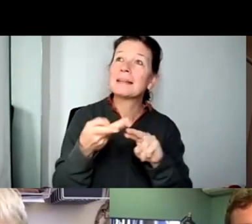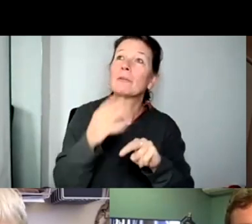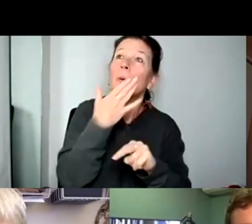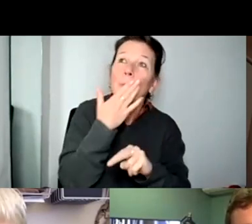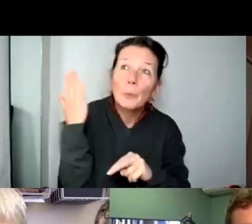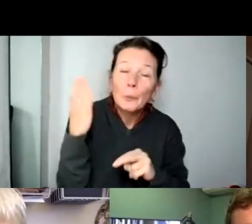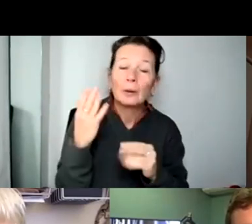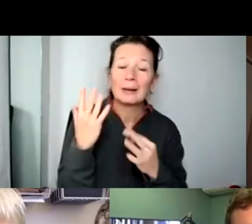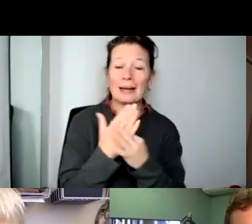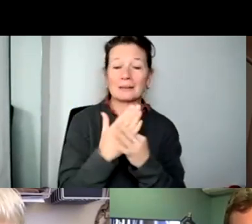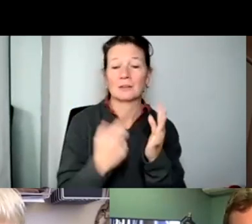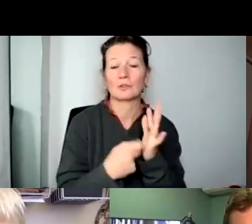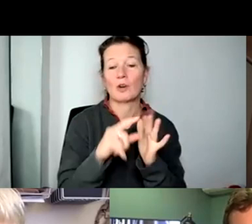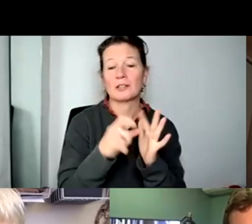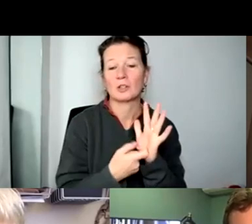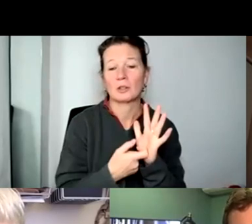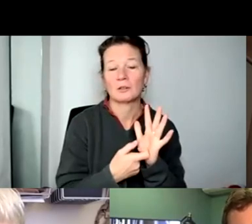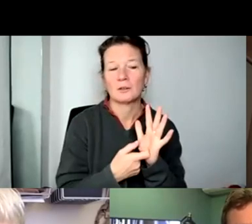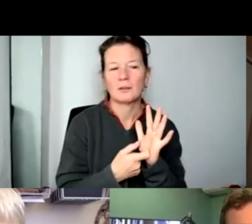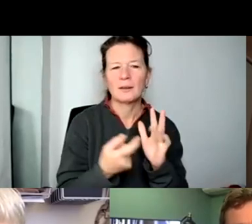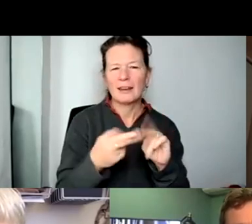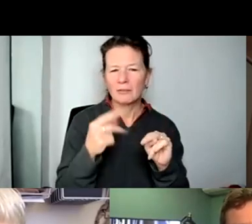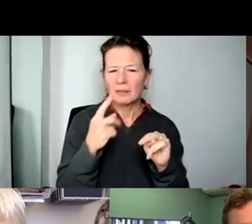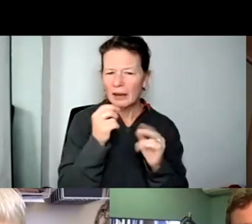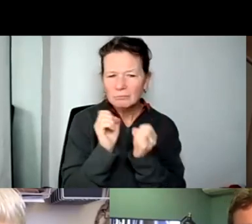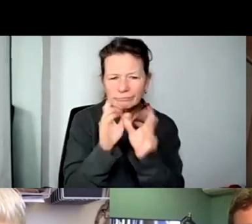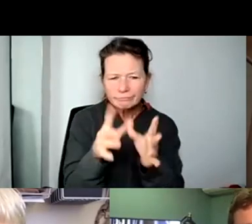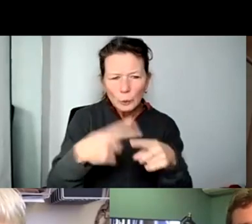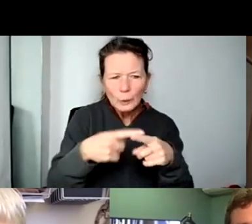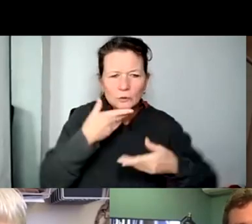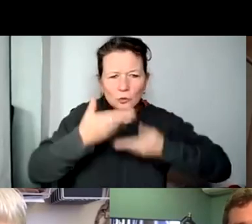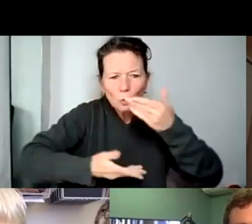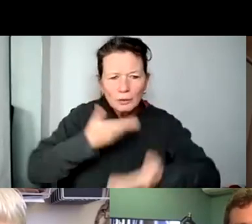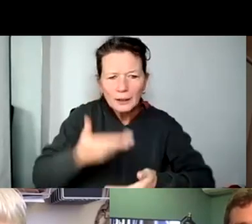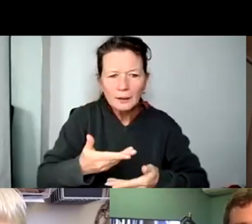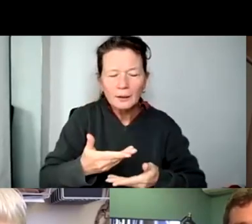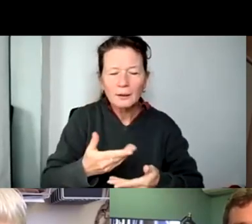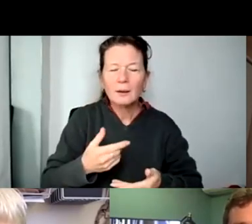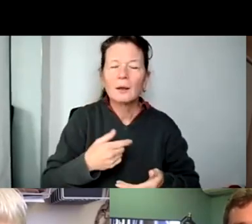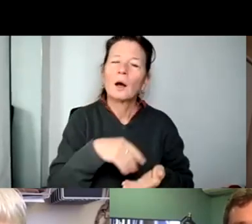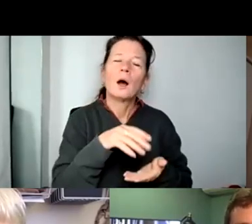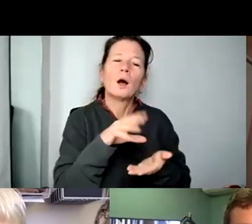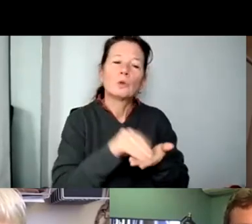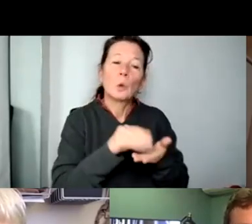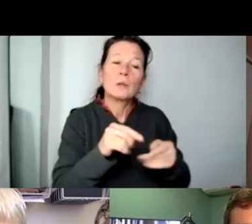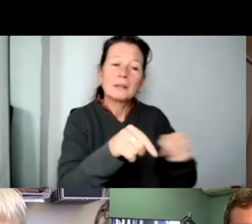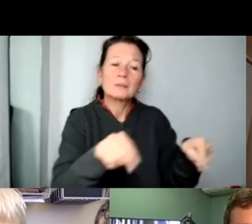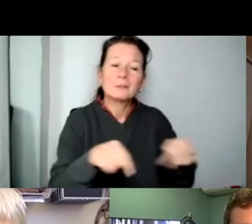rider. If I could just share a very quick story of a recording session that happened midway